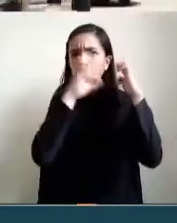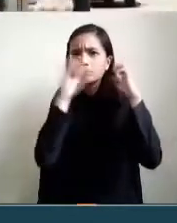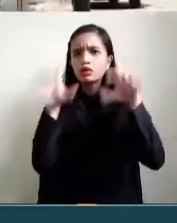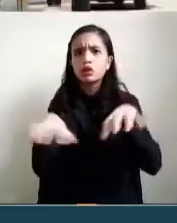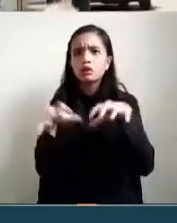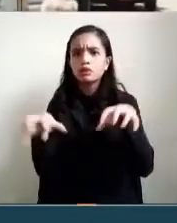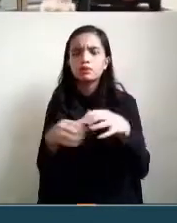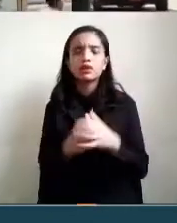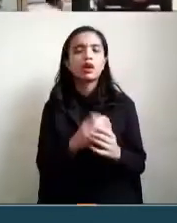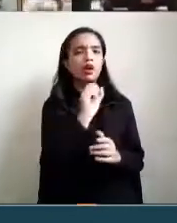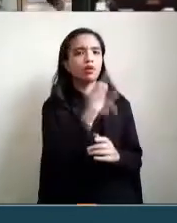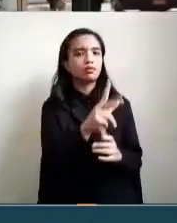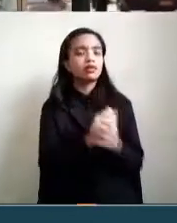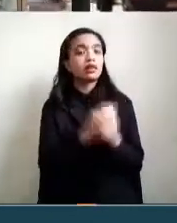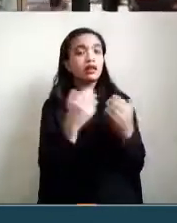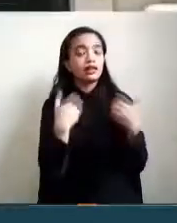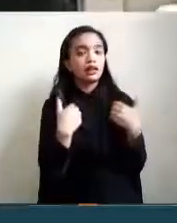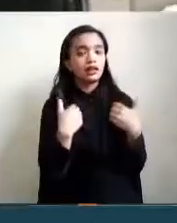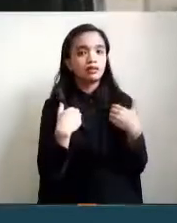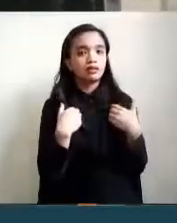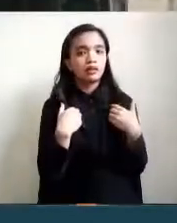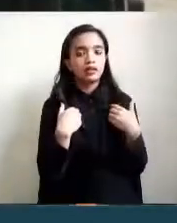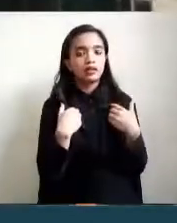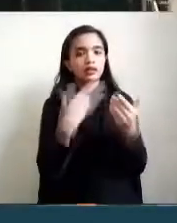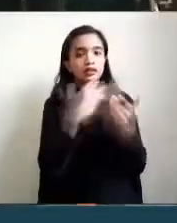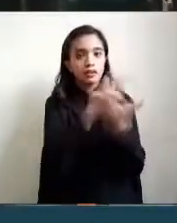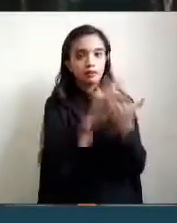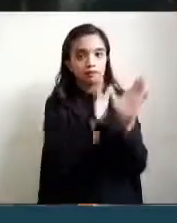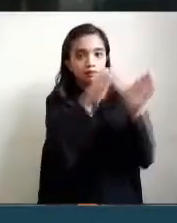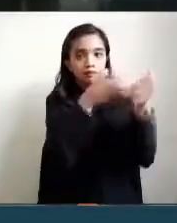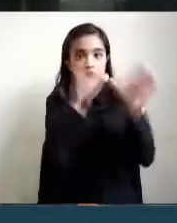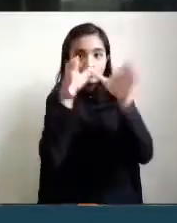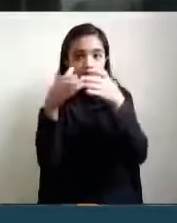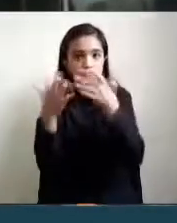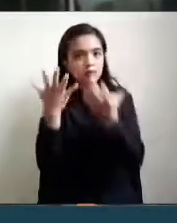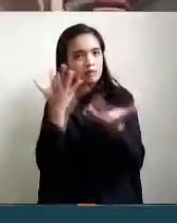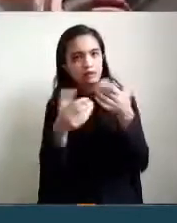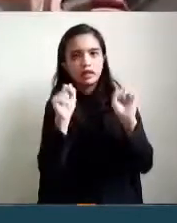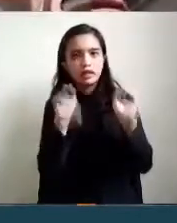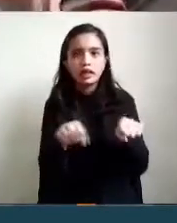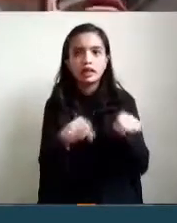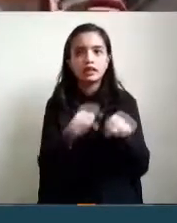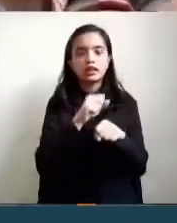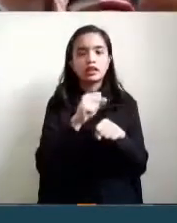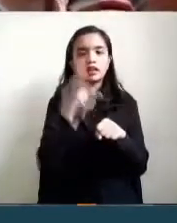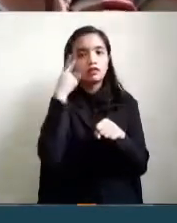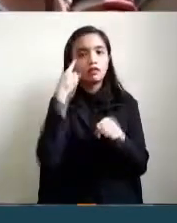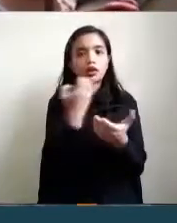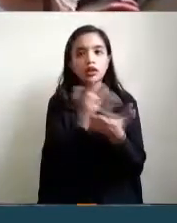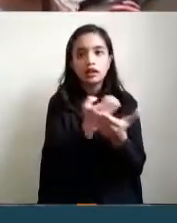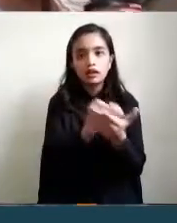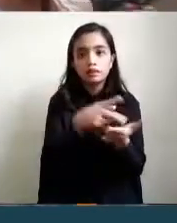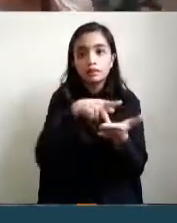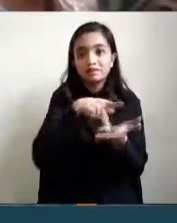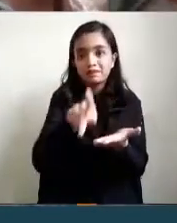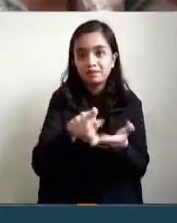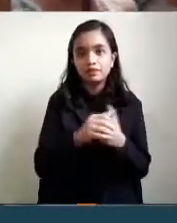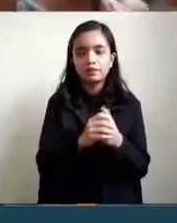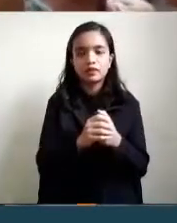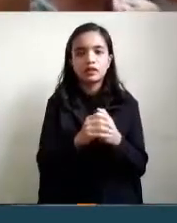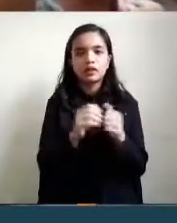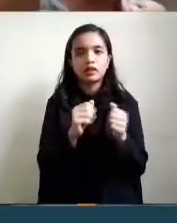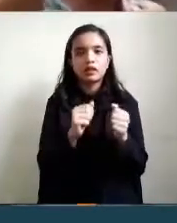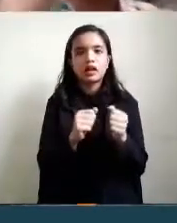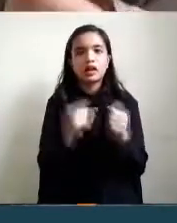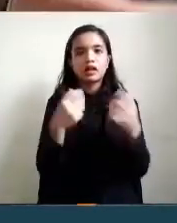Well, there are certain categories of Filipino workers in the United States that may be eligible for this economic impact payment with paid leaves